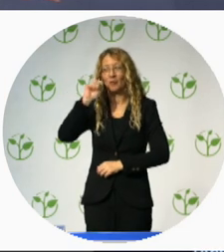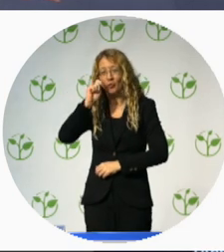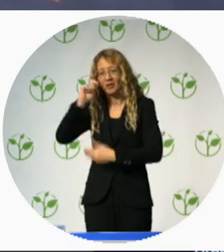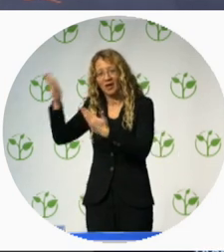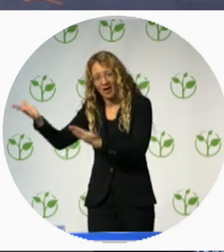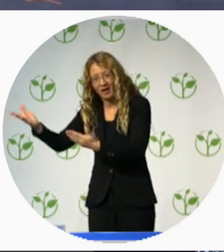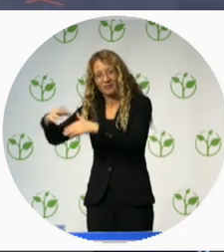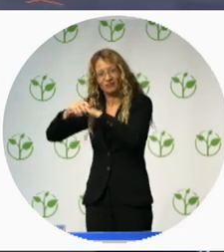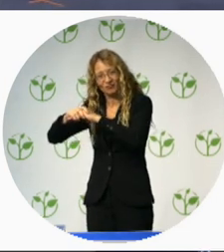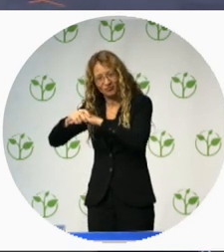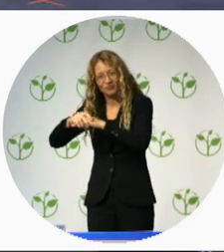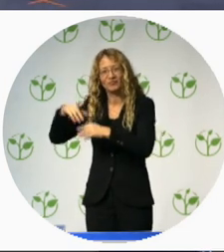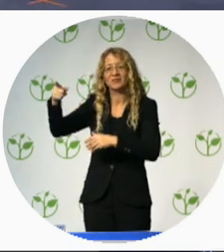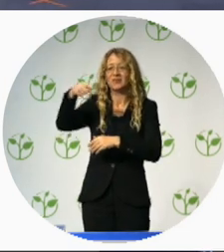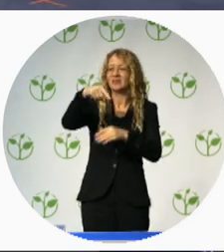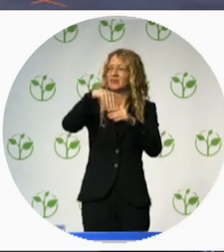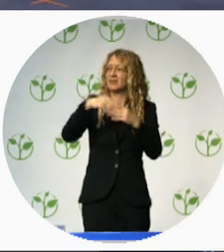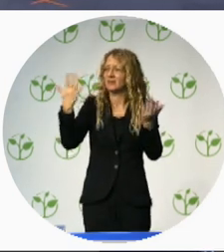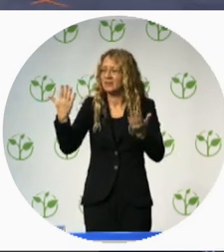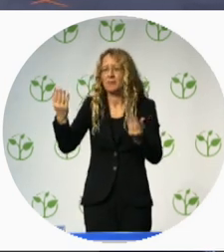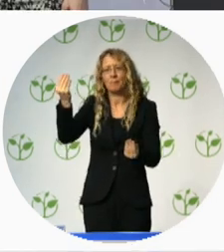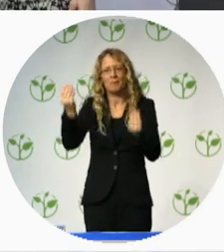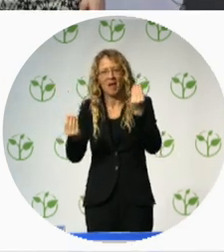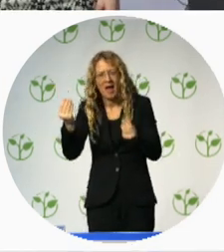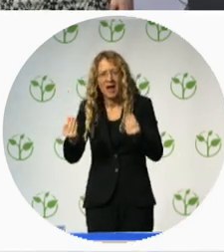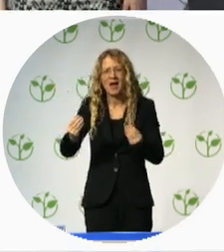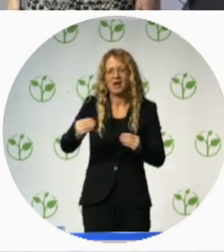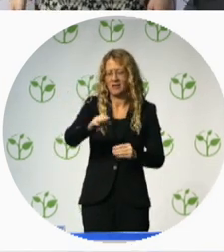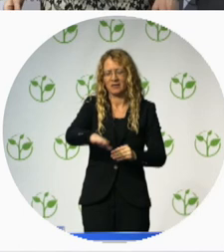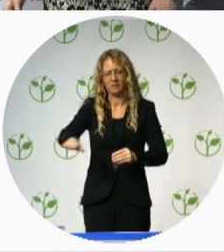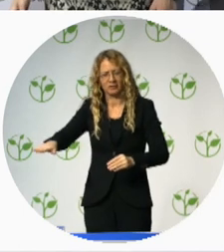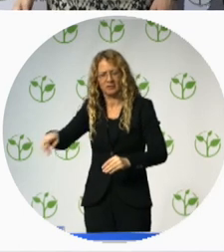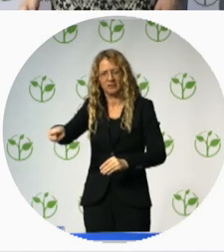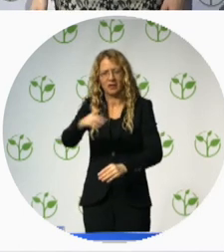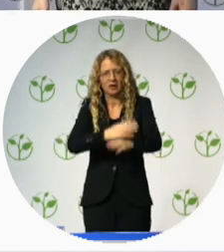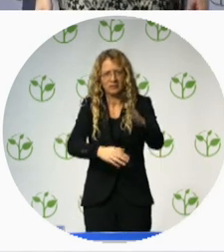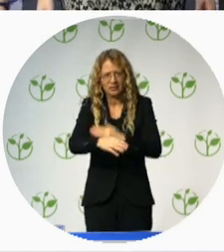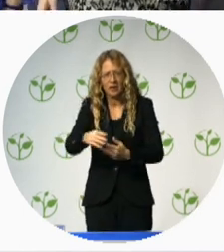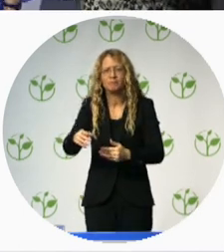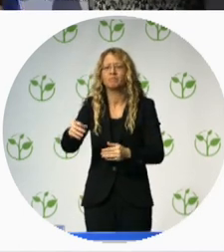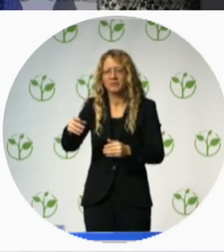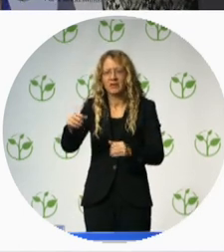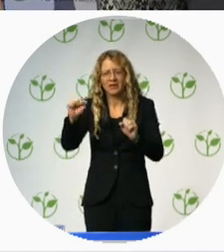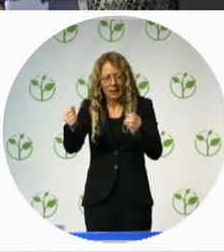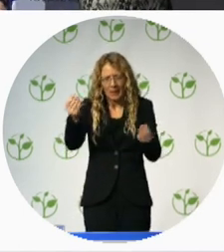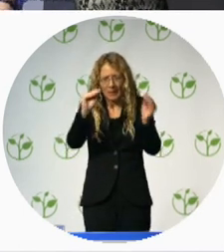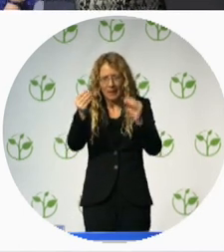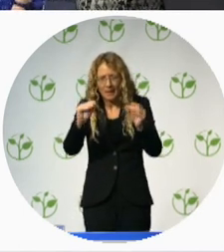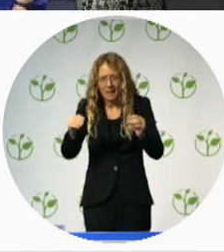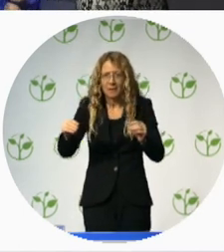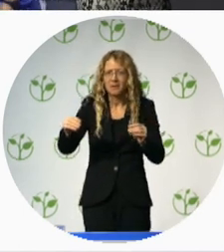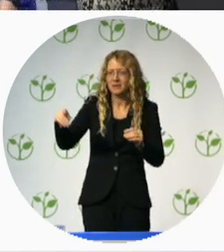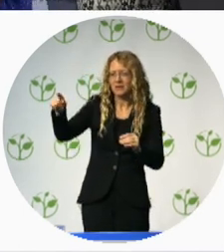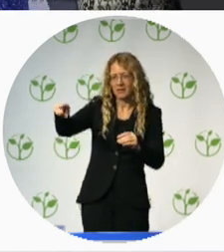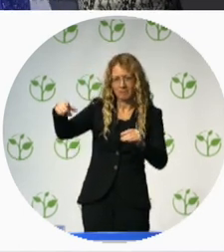disabilities. Together with a group of experts, the founders created a range of specially designed playground equipment that allows children with